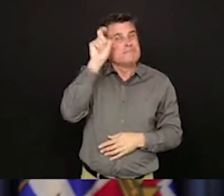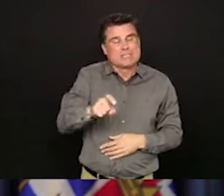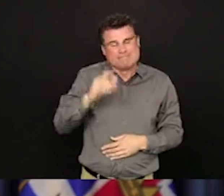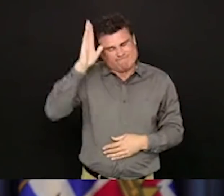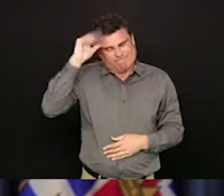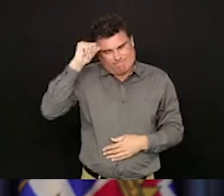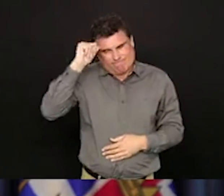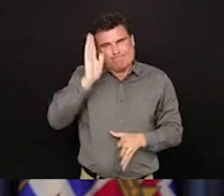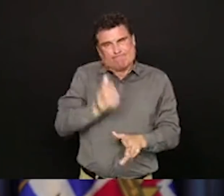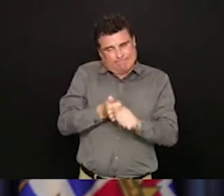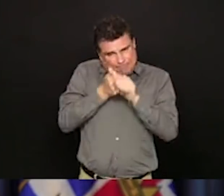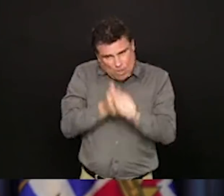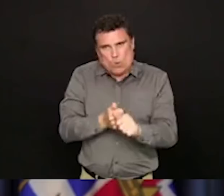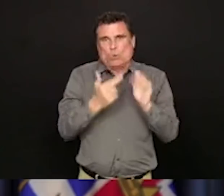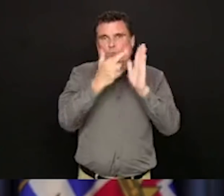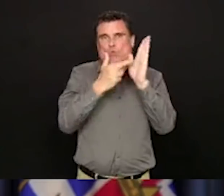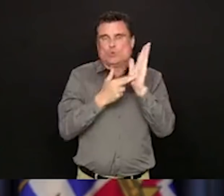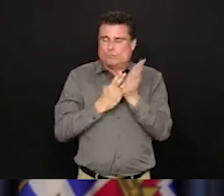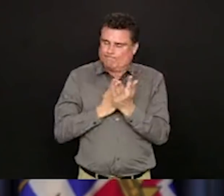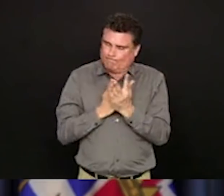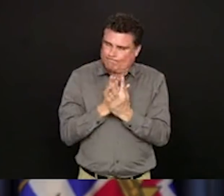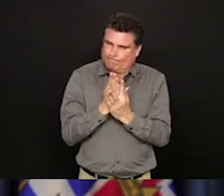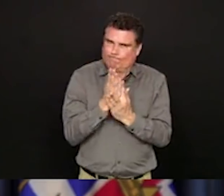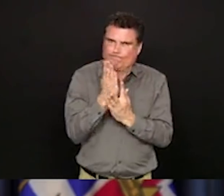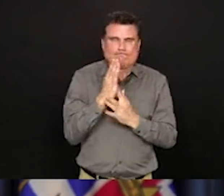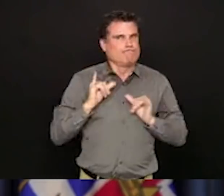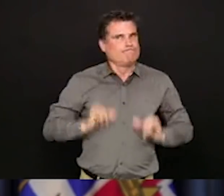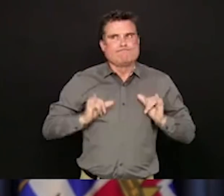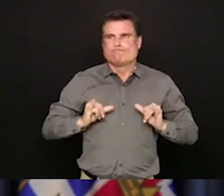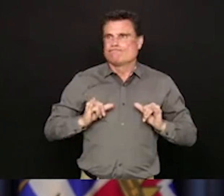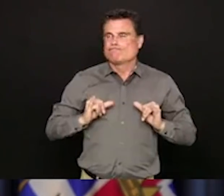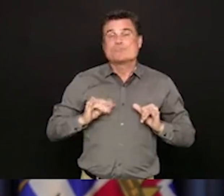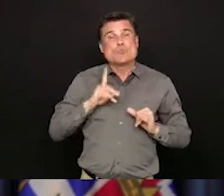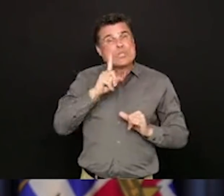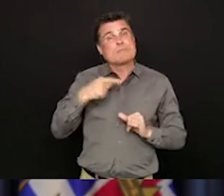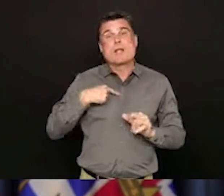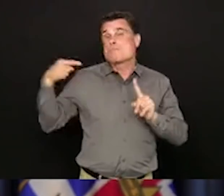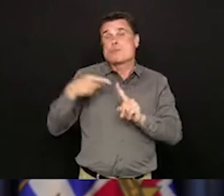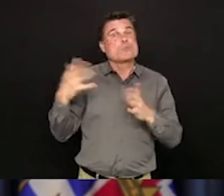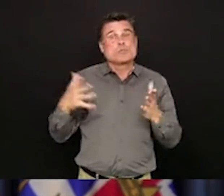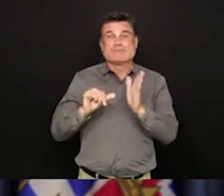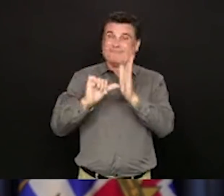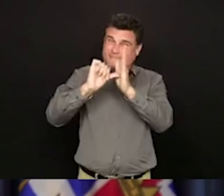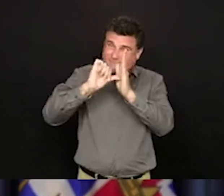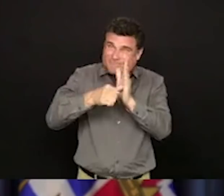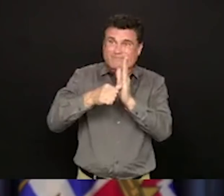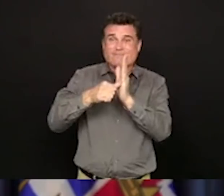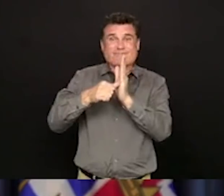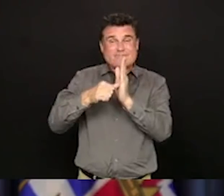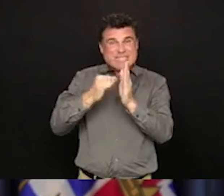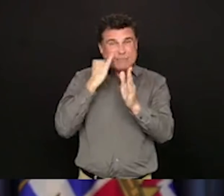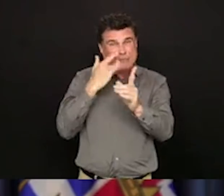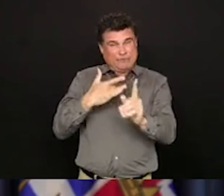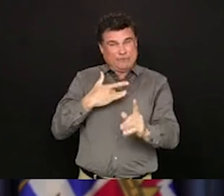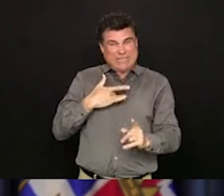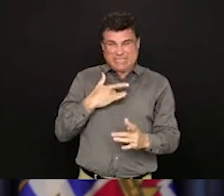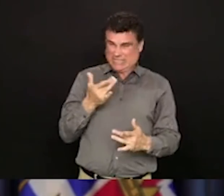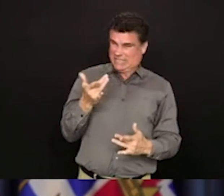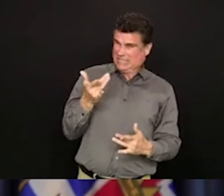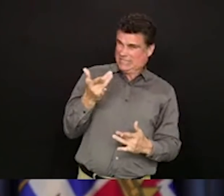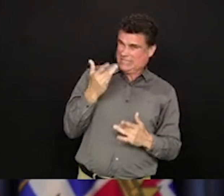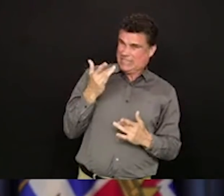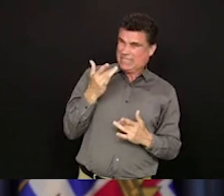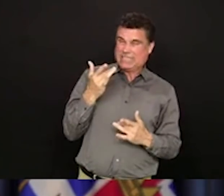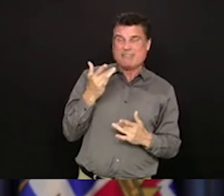And just so everyone understands, there will be, and we are working hard on ideas of how we can move British Columbia forward from this